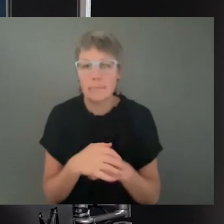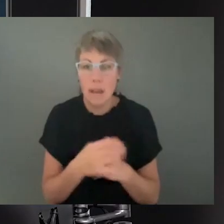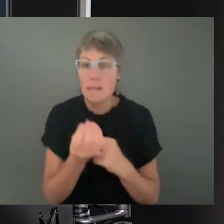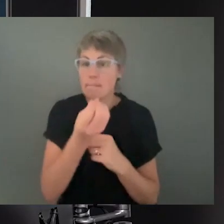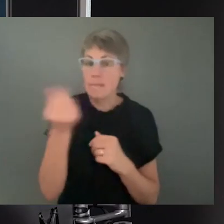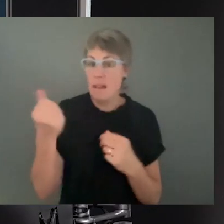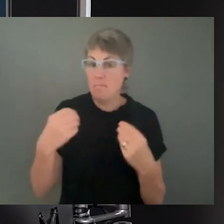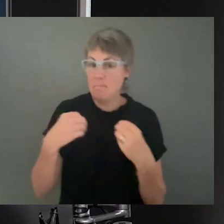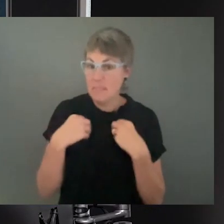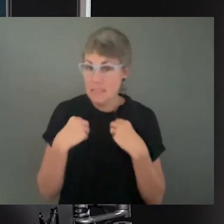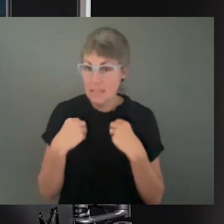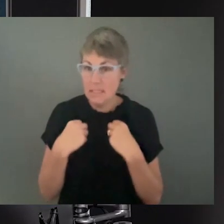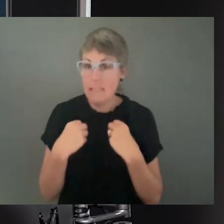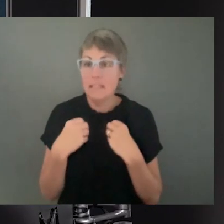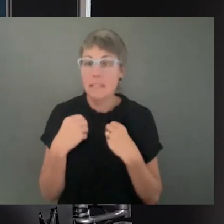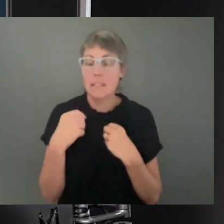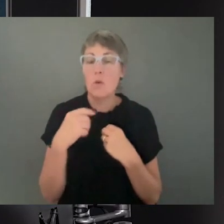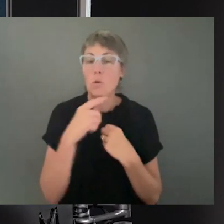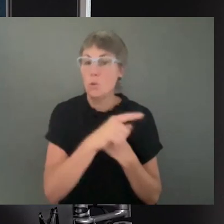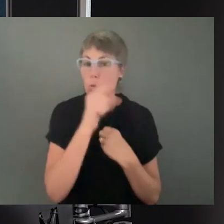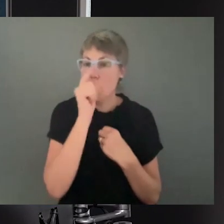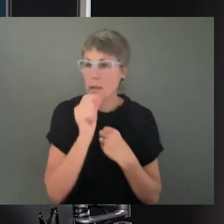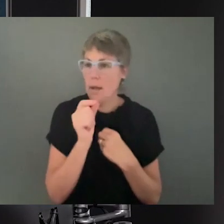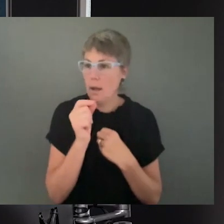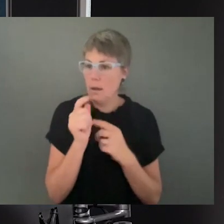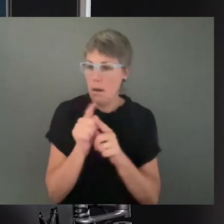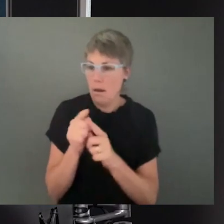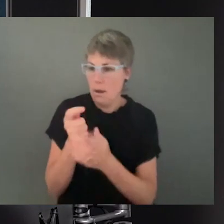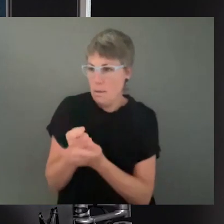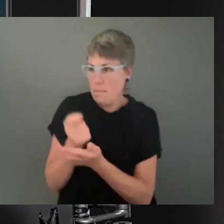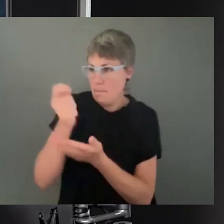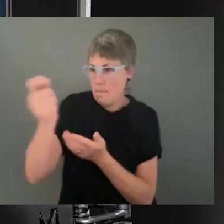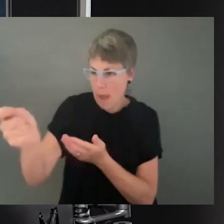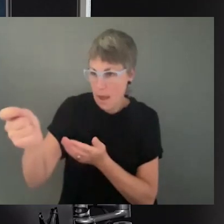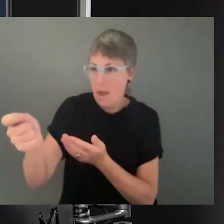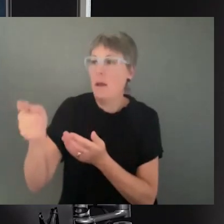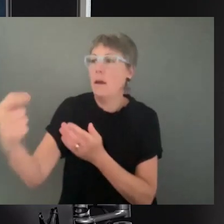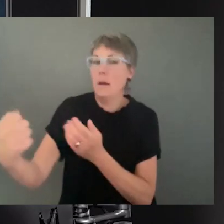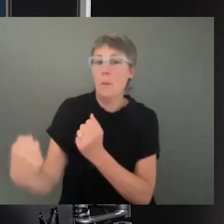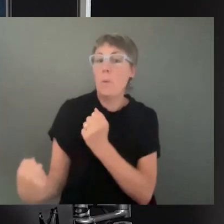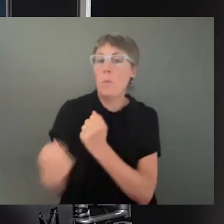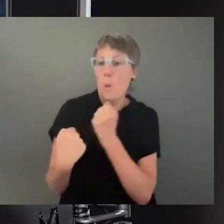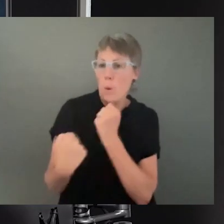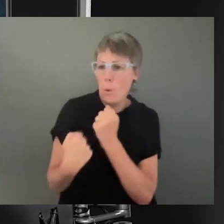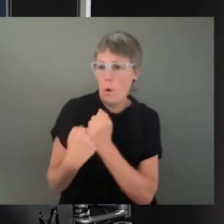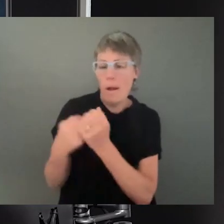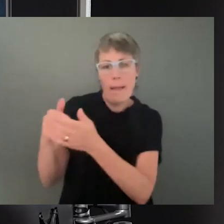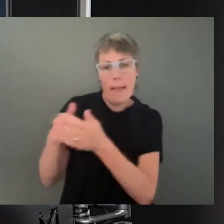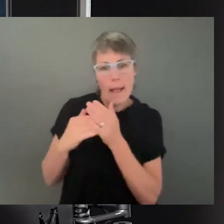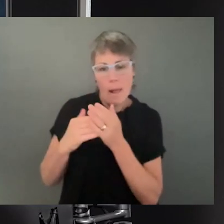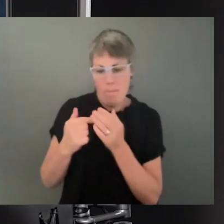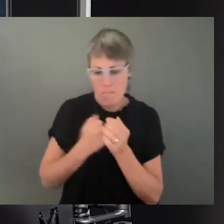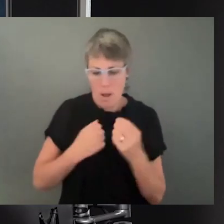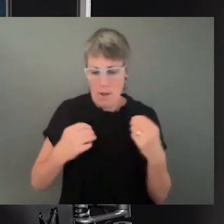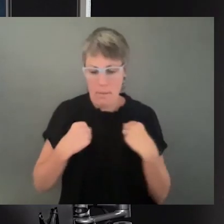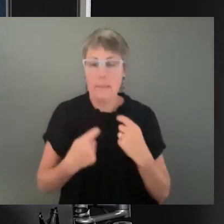that actually can directly support you with, especially if you're a small business owner, with actually creating a much